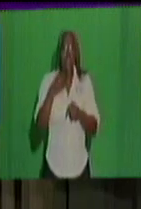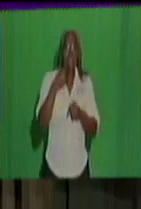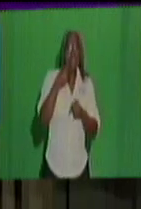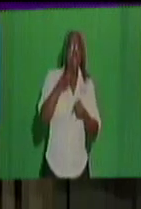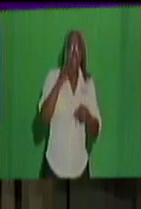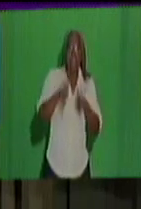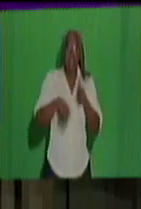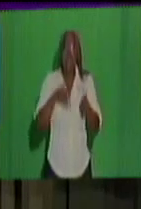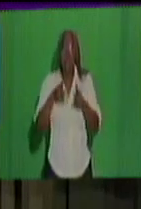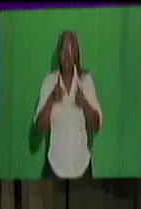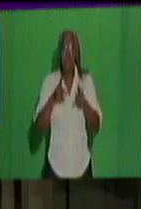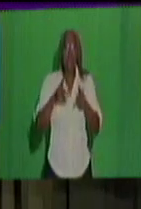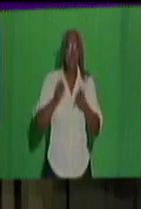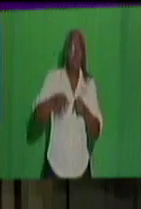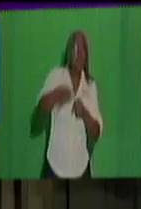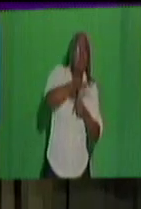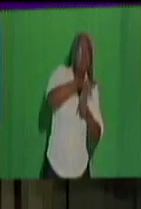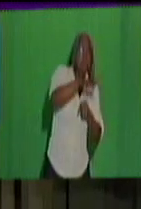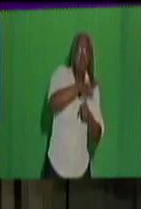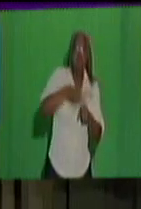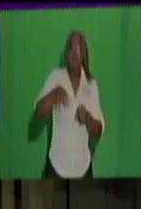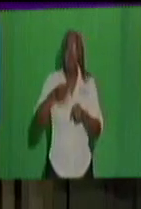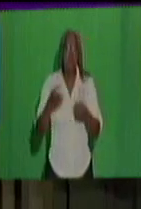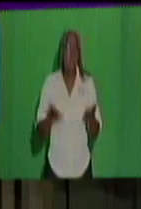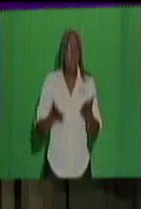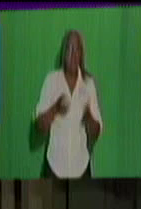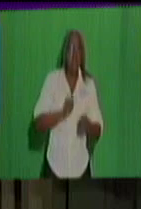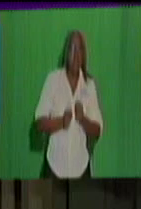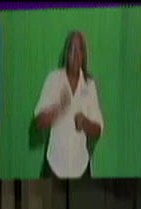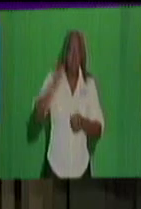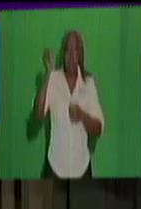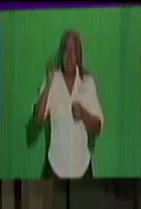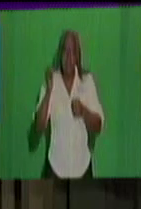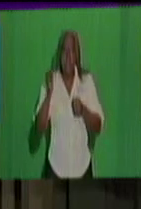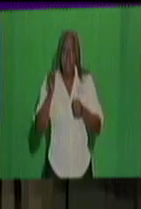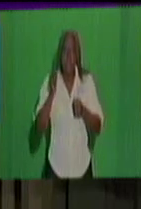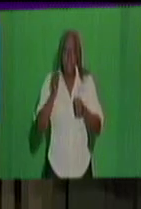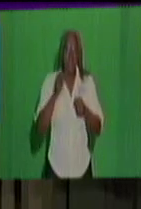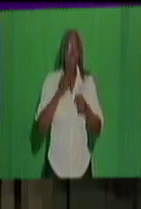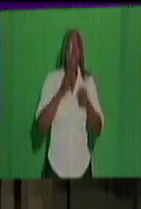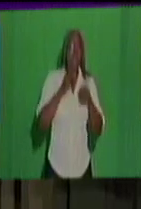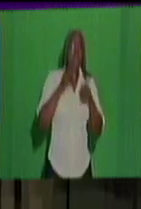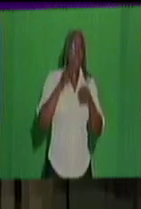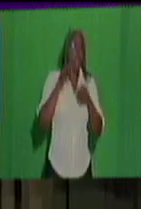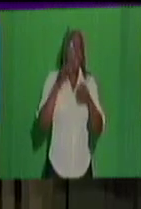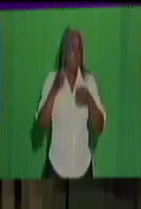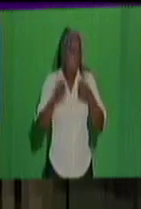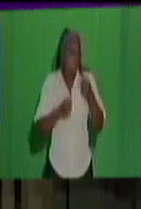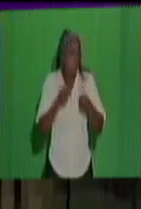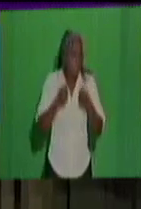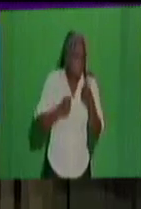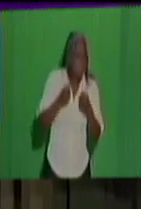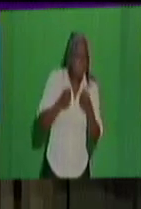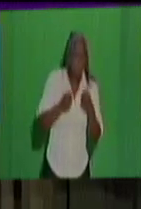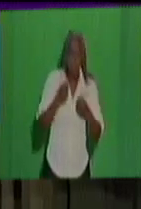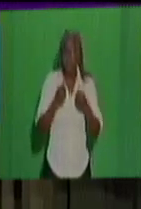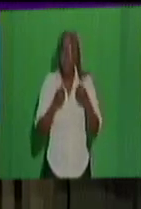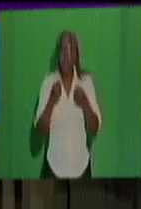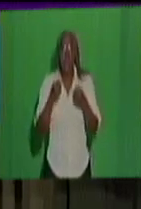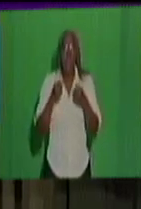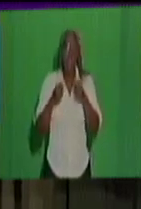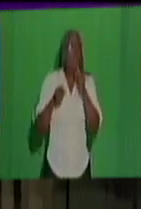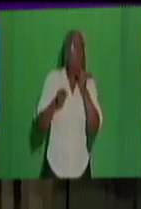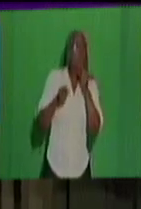to different communities in a more personal way, instead of only relying on press